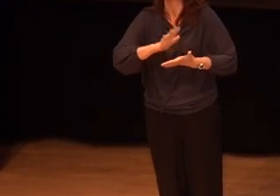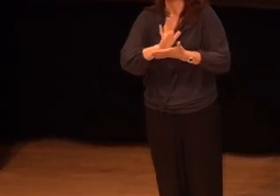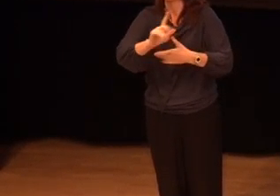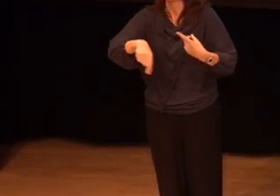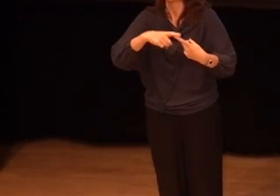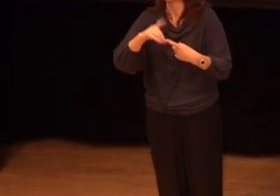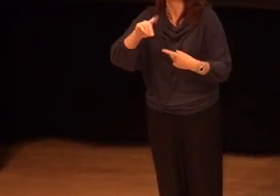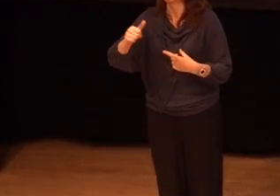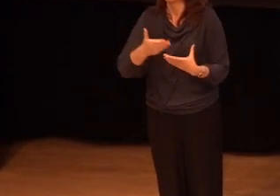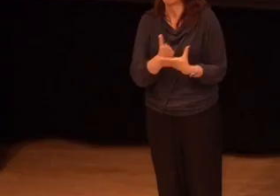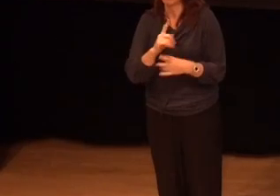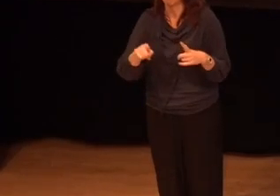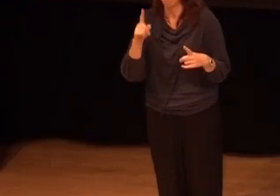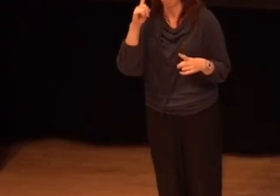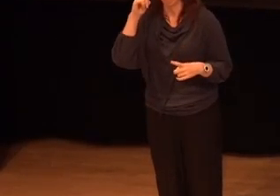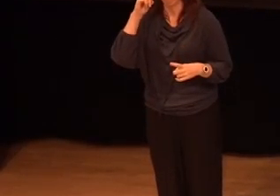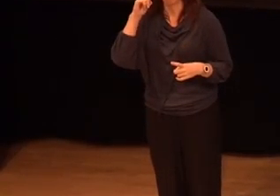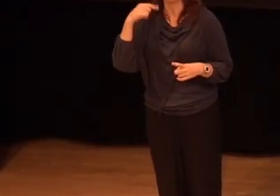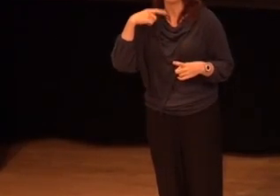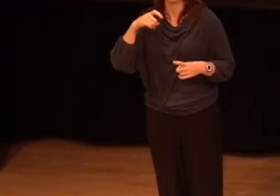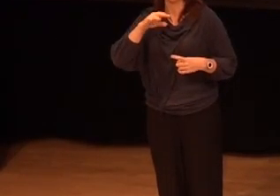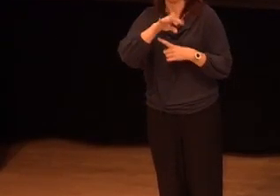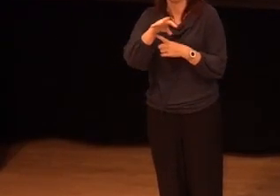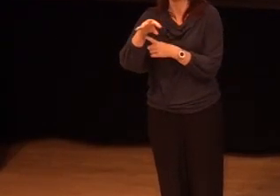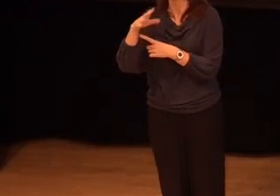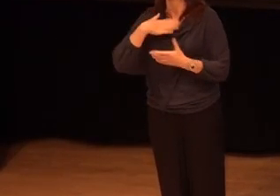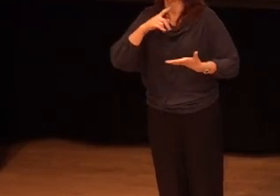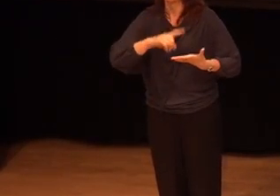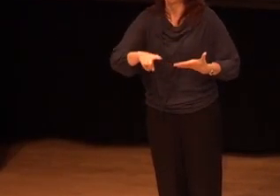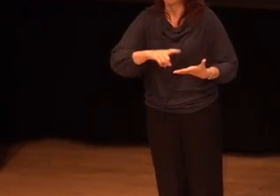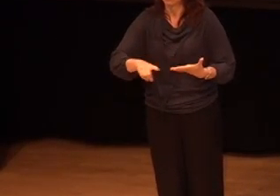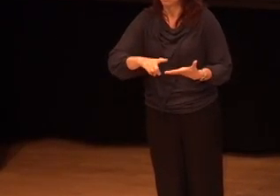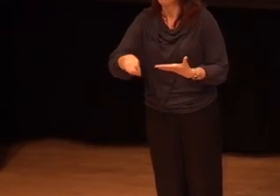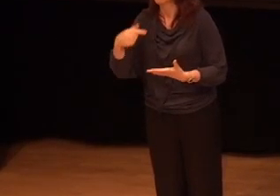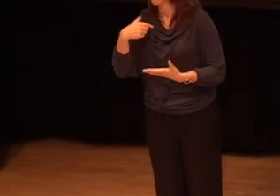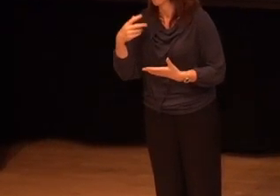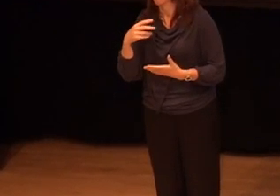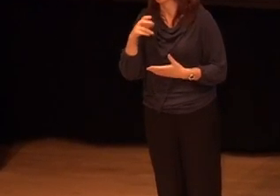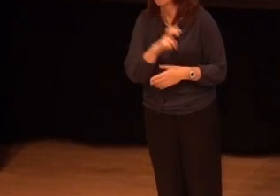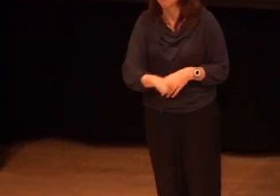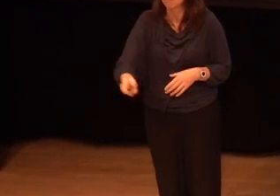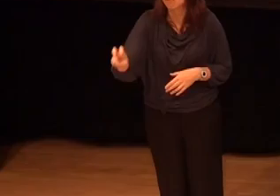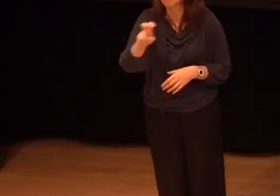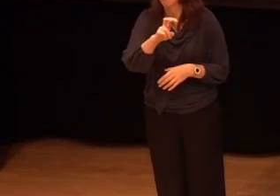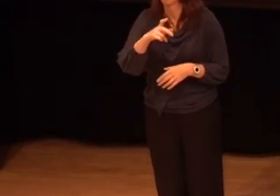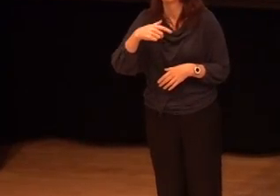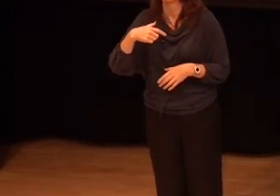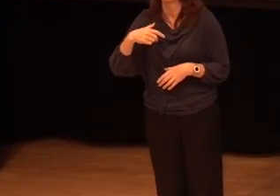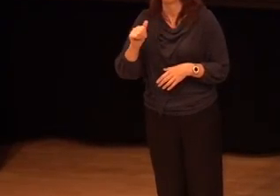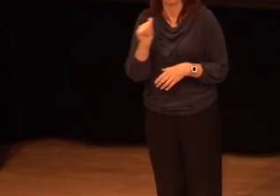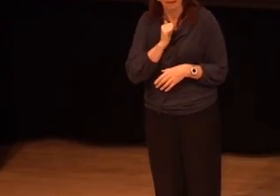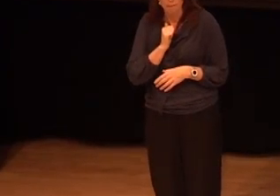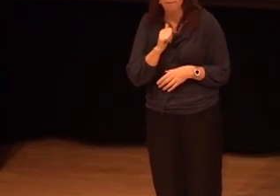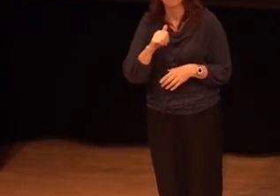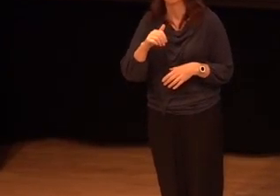I decided that I'd better record my research. So I came and I travelled, and I brought my camera and my sound gear, and I carried it all myself, which